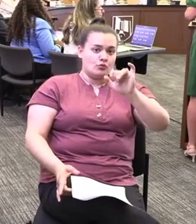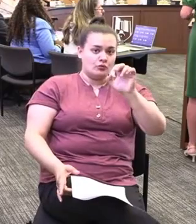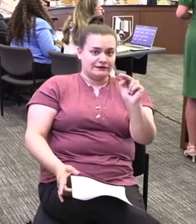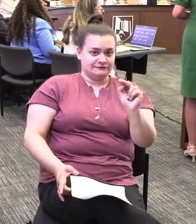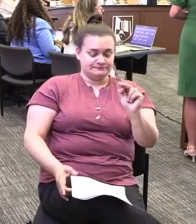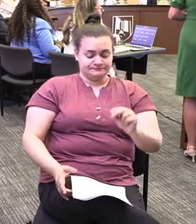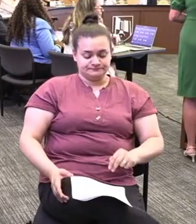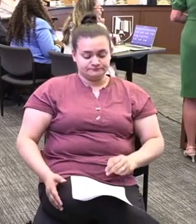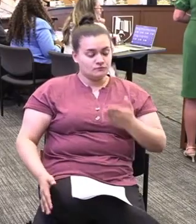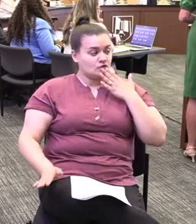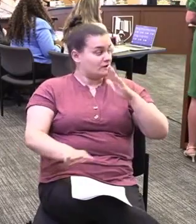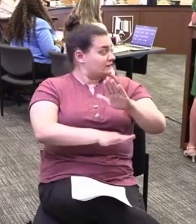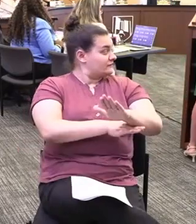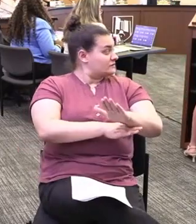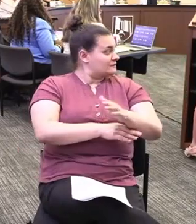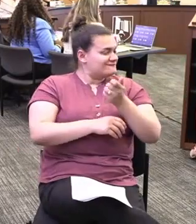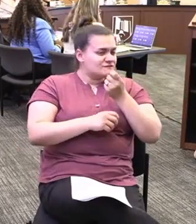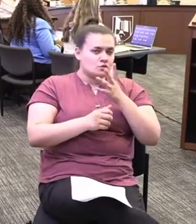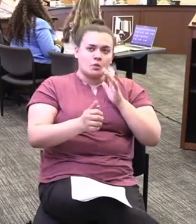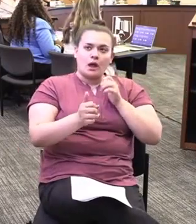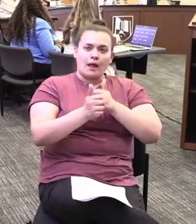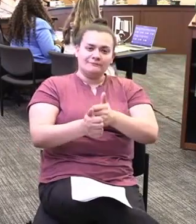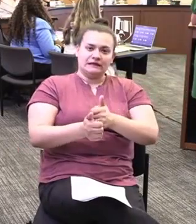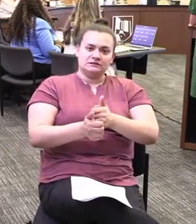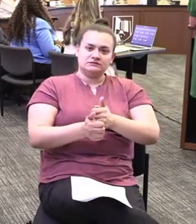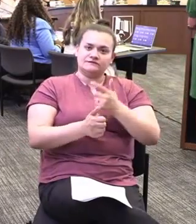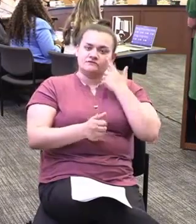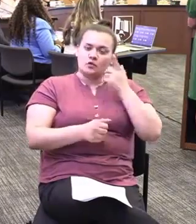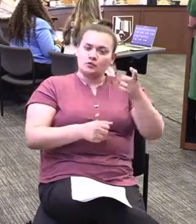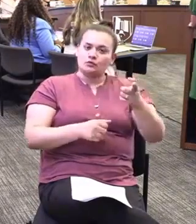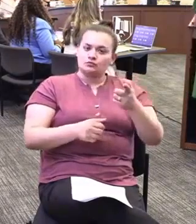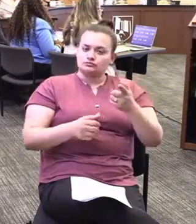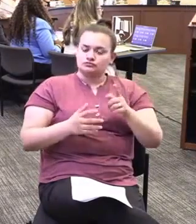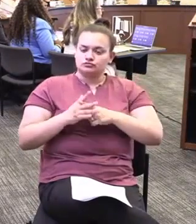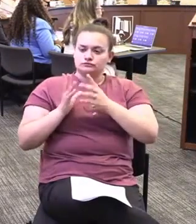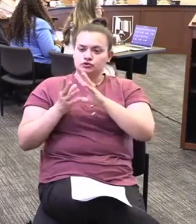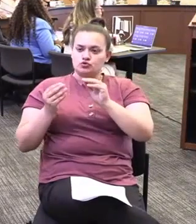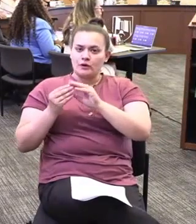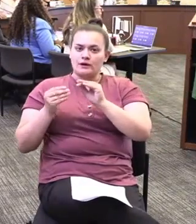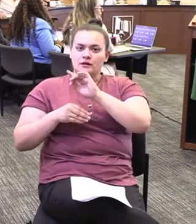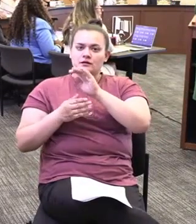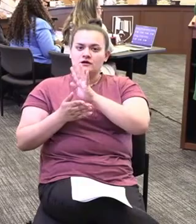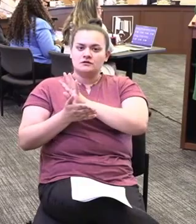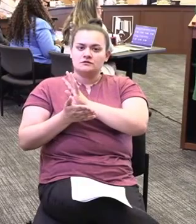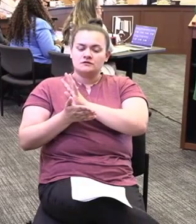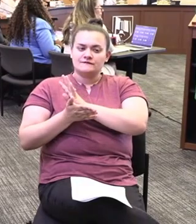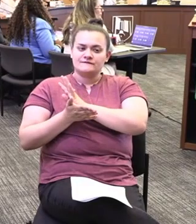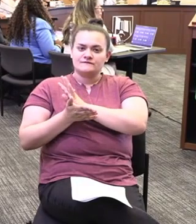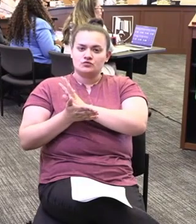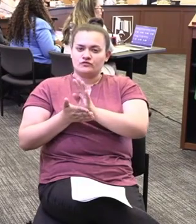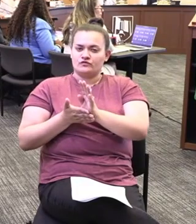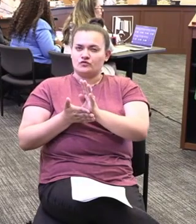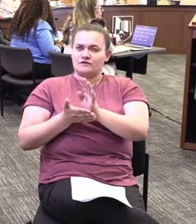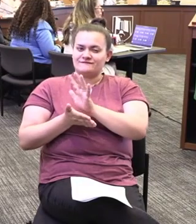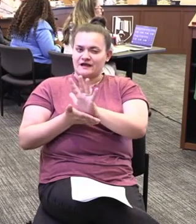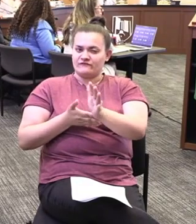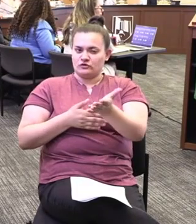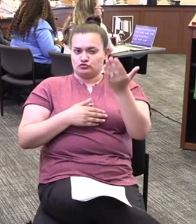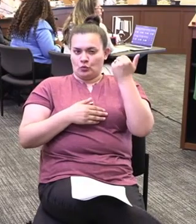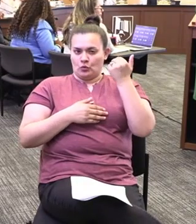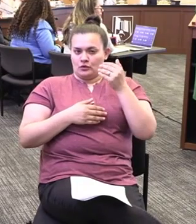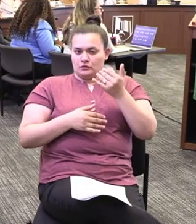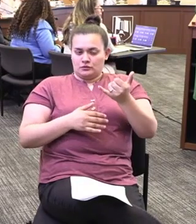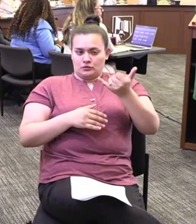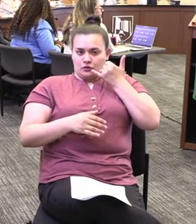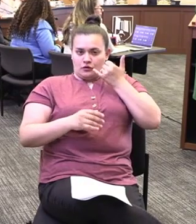Good evening. Just have a few updates for you, but I'll start with a story. About 4 weeks, like 4 or 5 weeks ago, I got a call